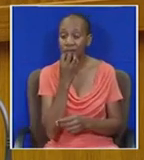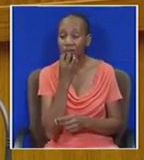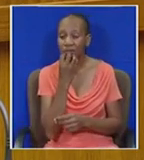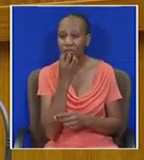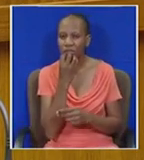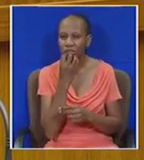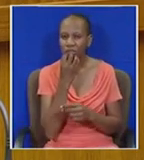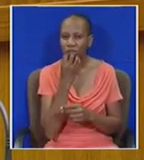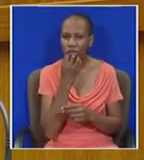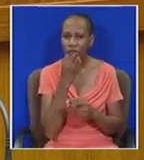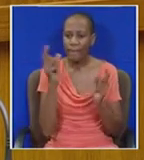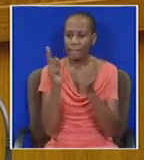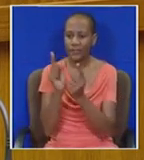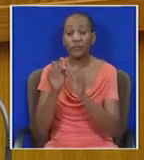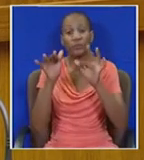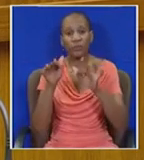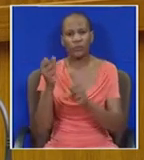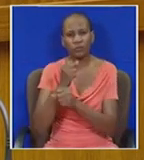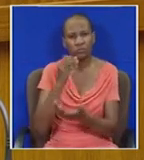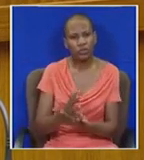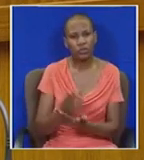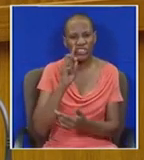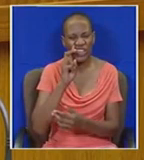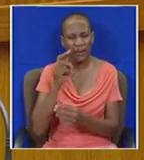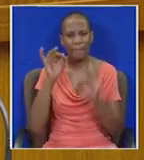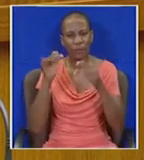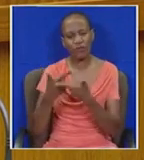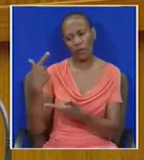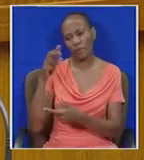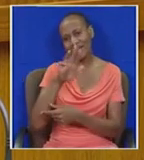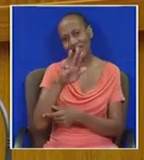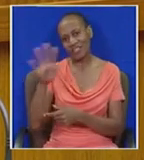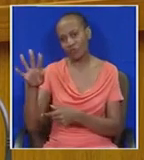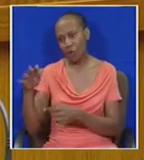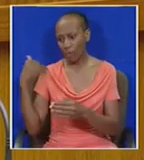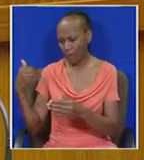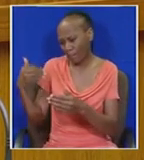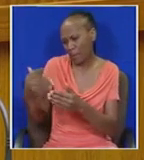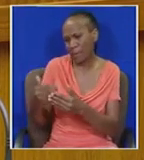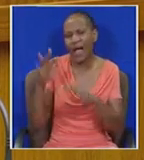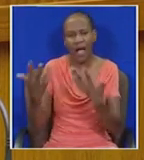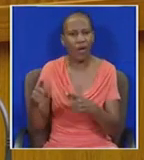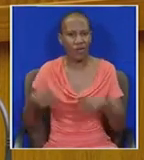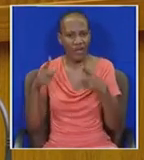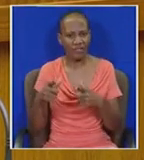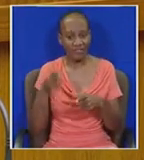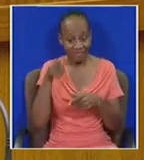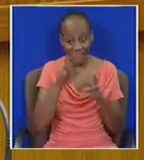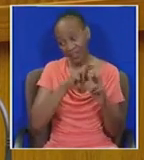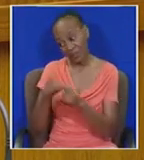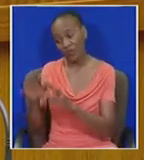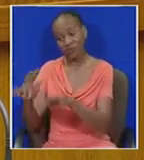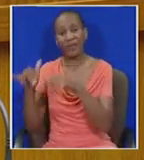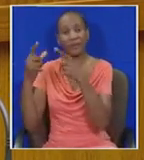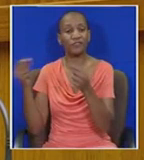since 1994, has concluded this report and handed the report over to Parliament. We now have to deliberate on this